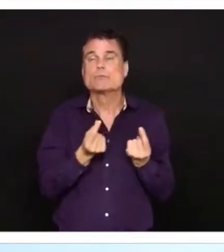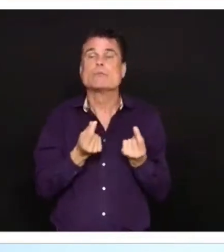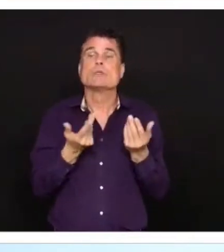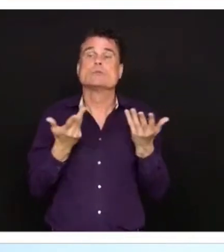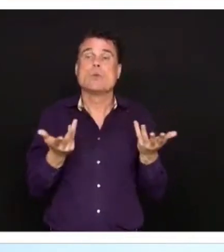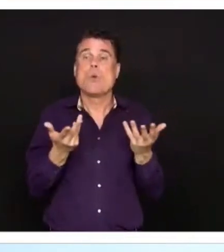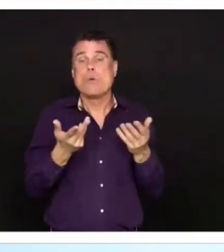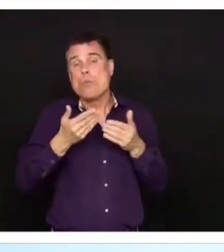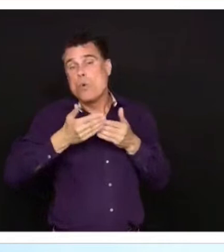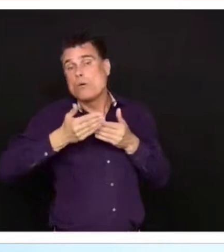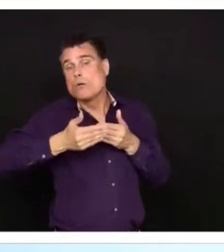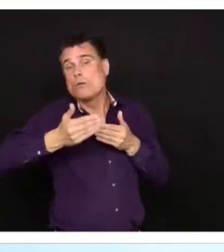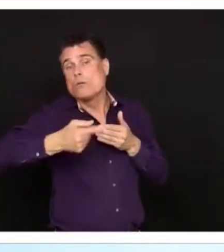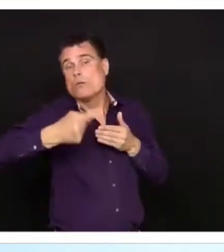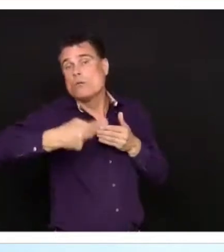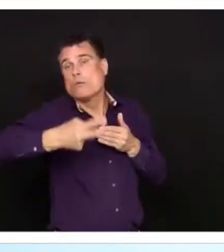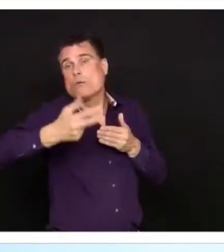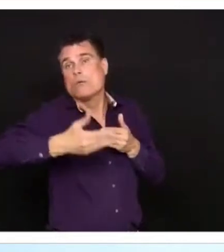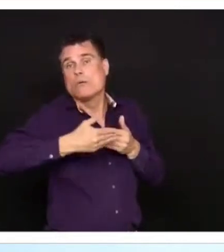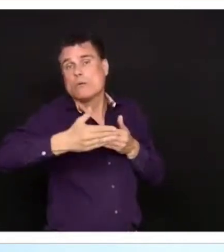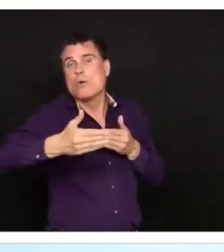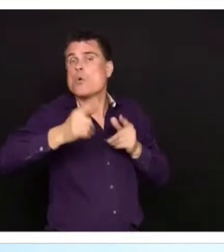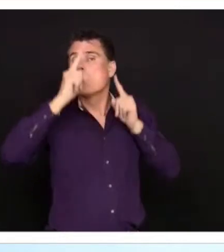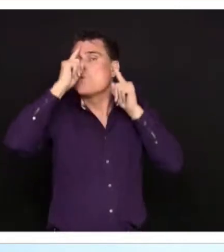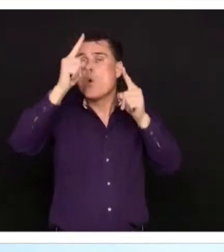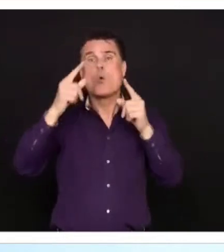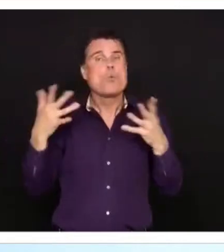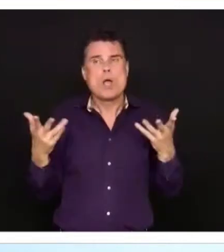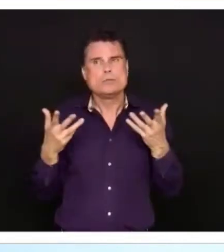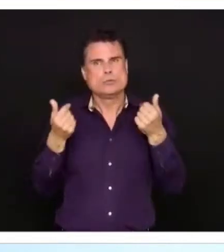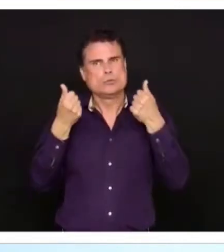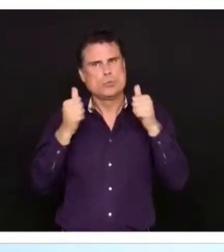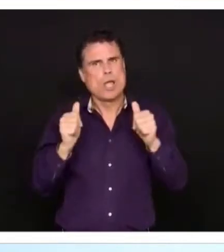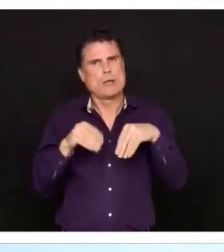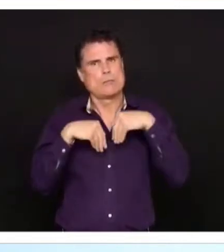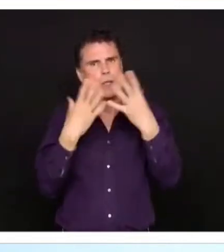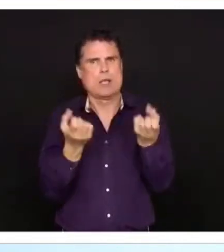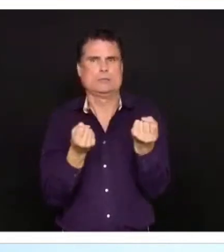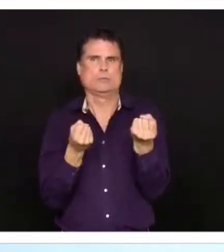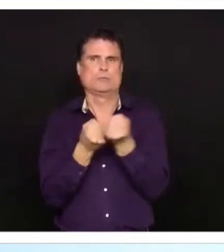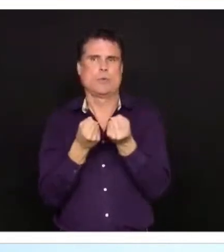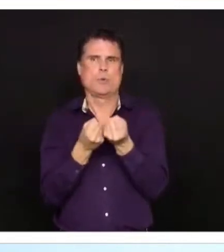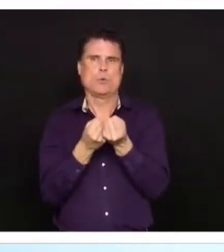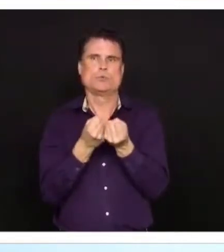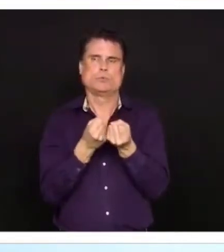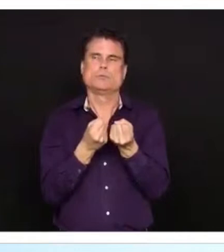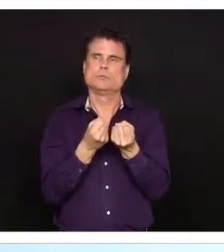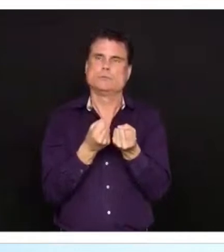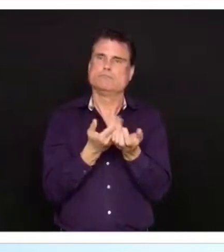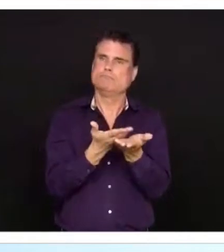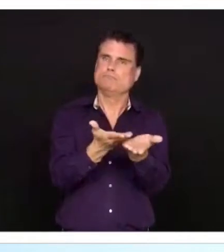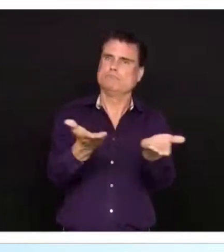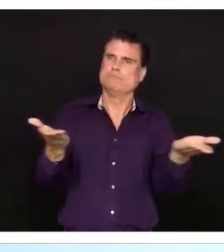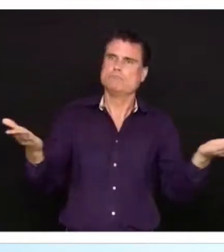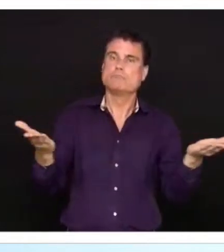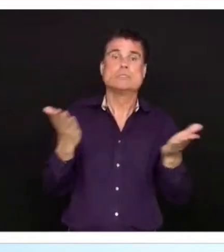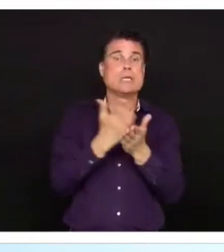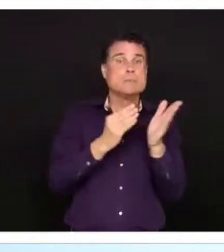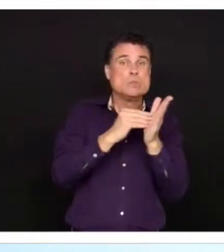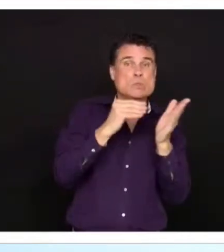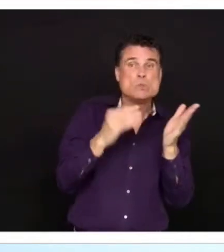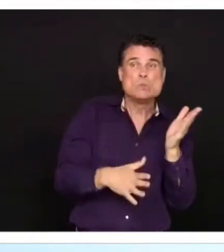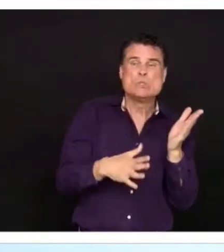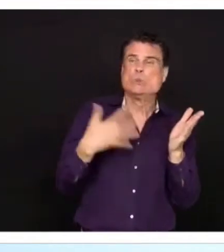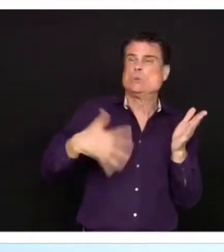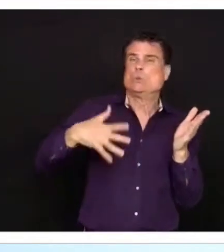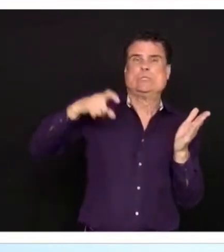who are in the end of their high school years. This is an important, critical transition year for many people and for some of the young people in